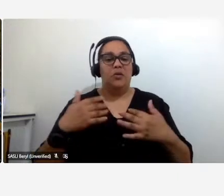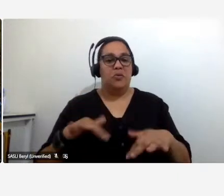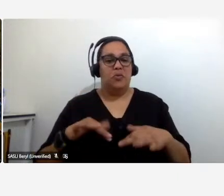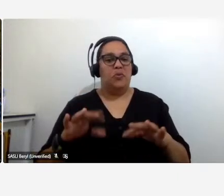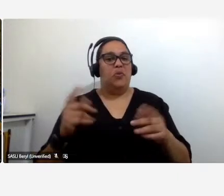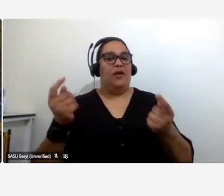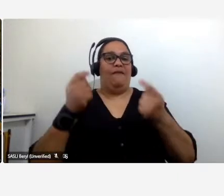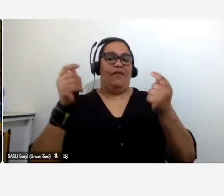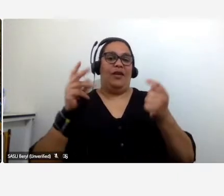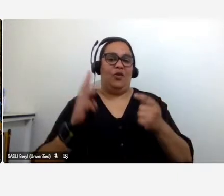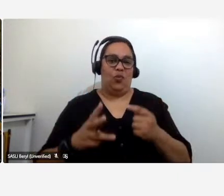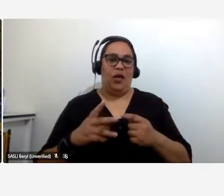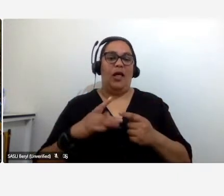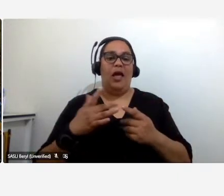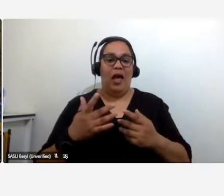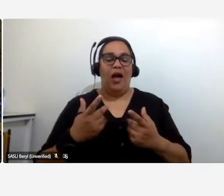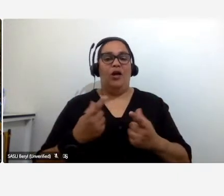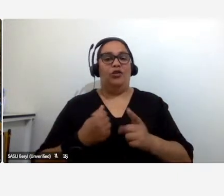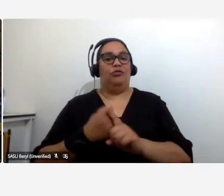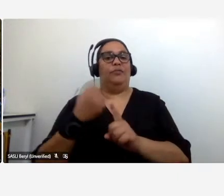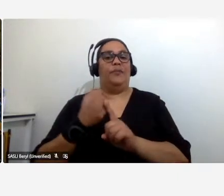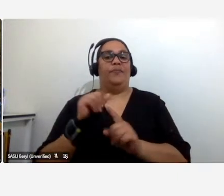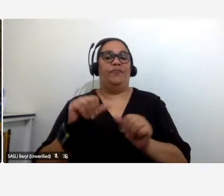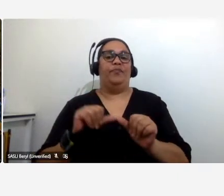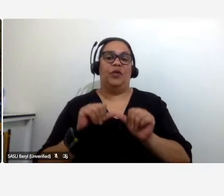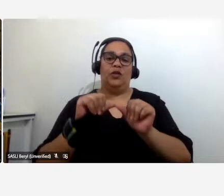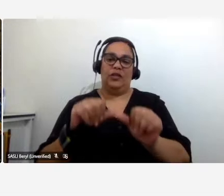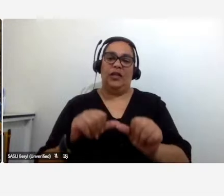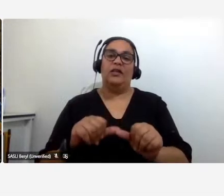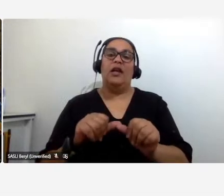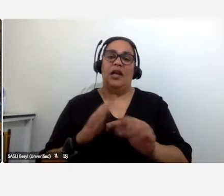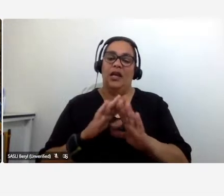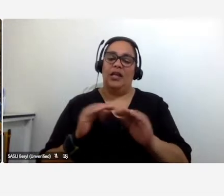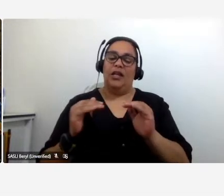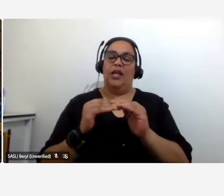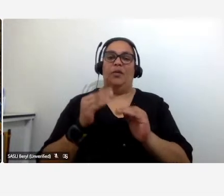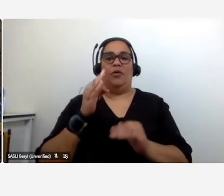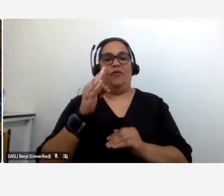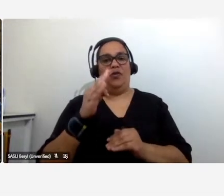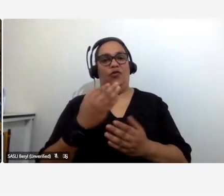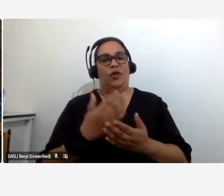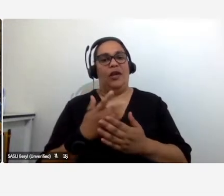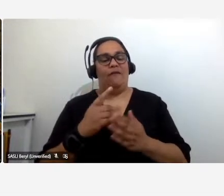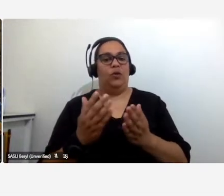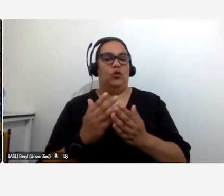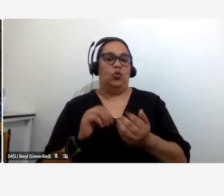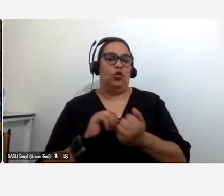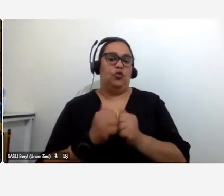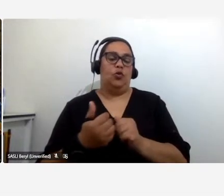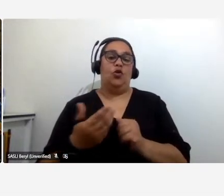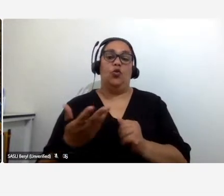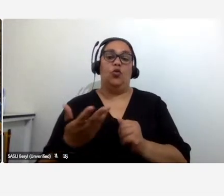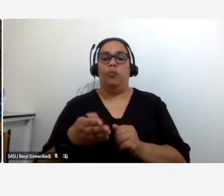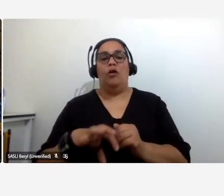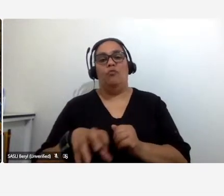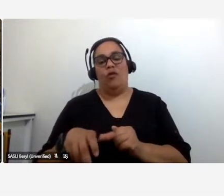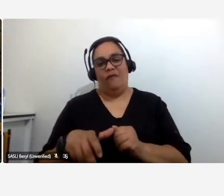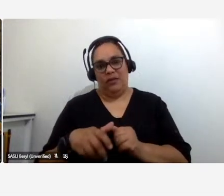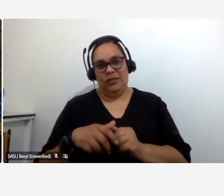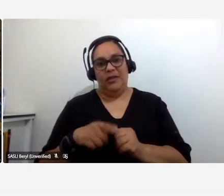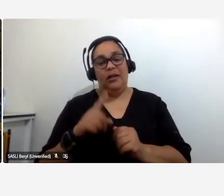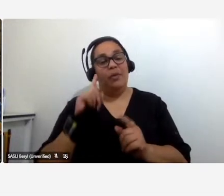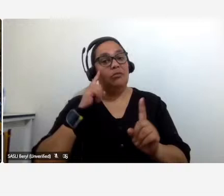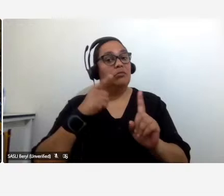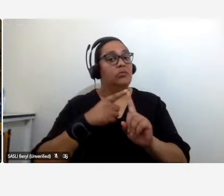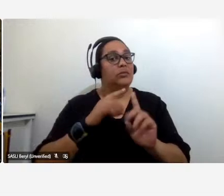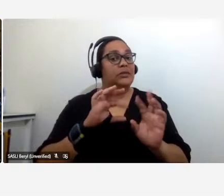event in charting a sustainable and equitable future for school sports in the province. Key